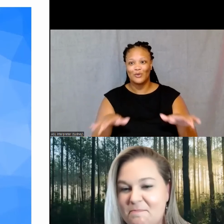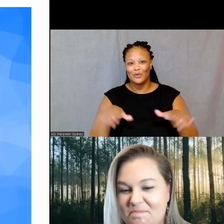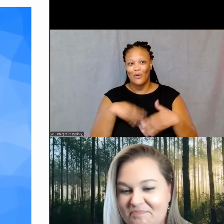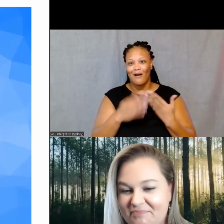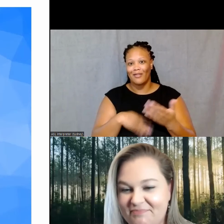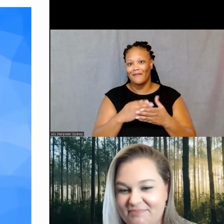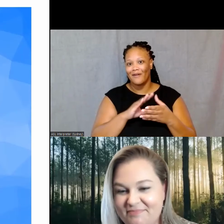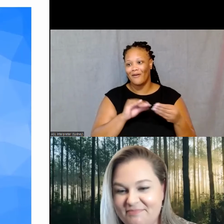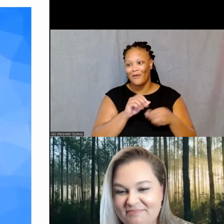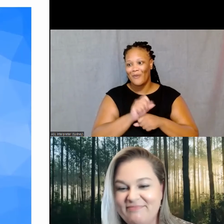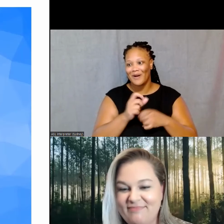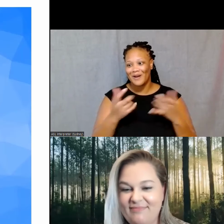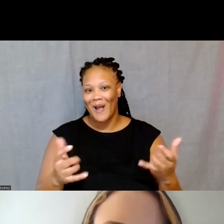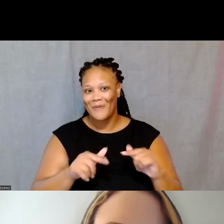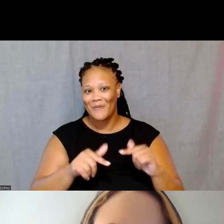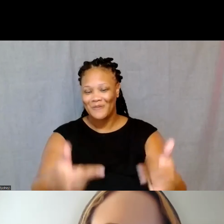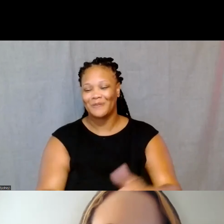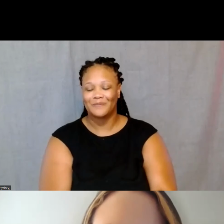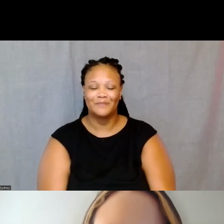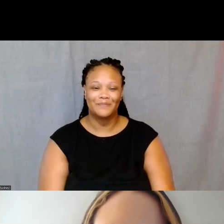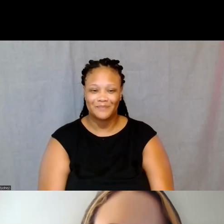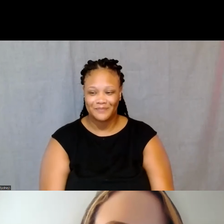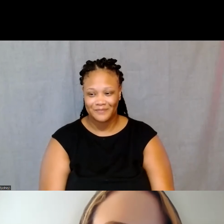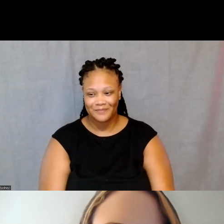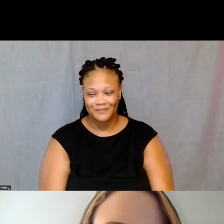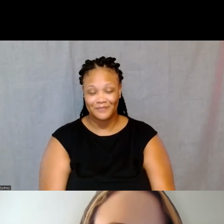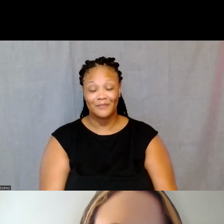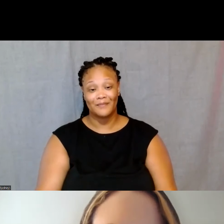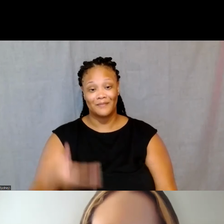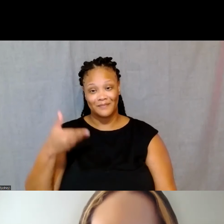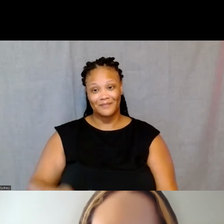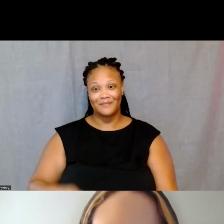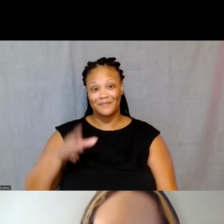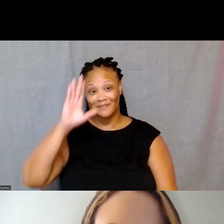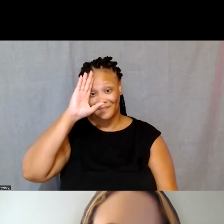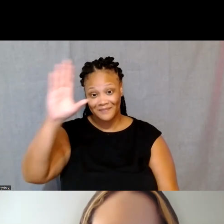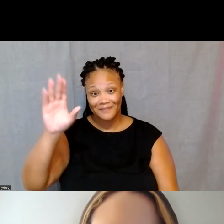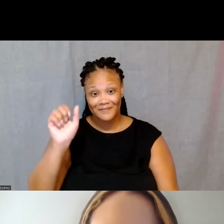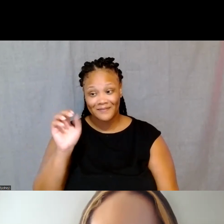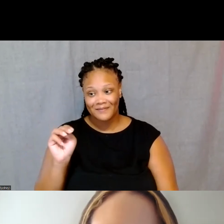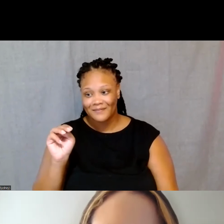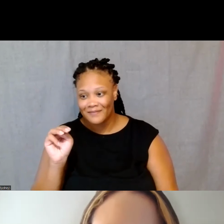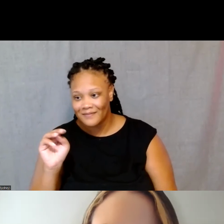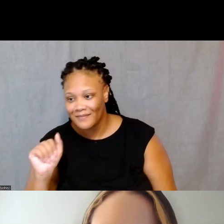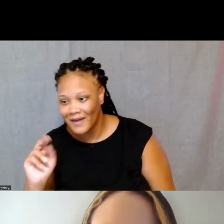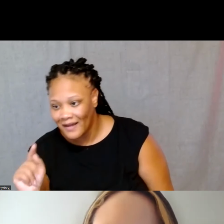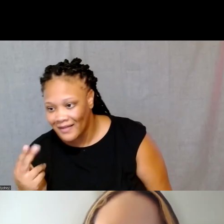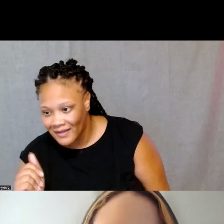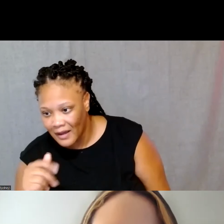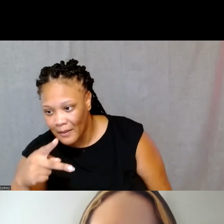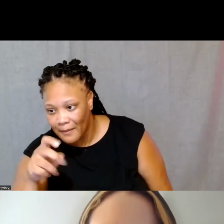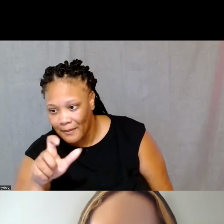this point. Great. Well, hi, everybody. My name is Samantha Payon. I'm Policy Director with Chapman